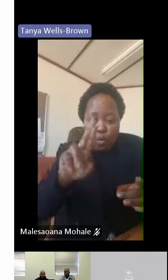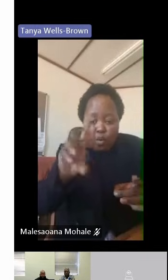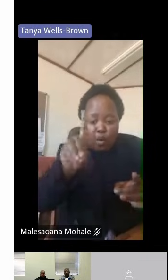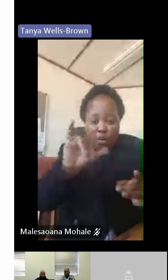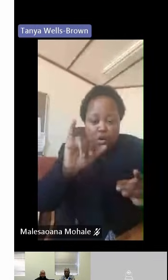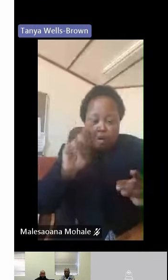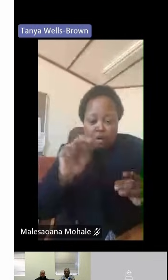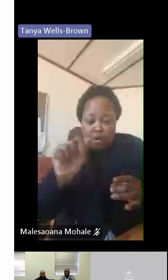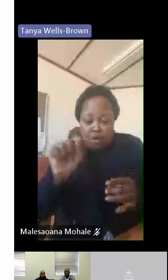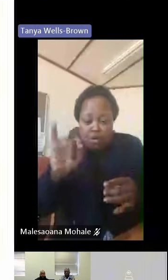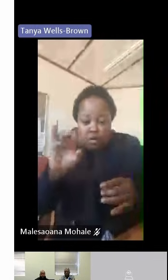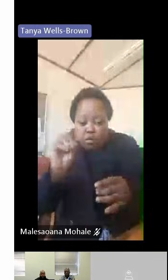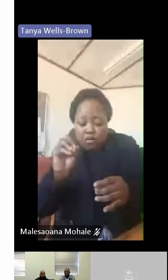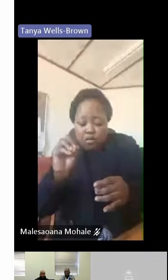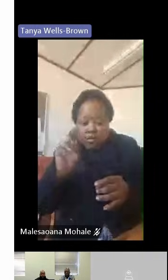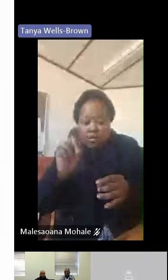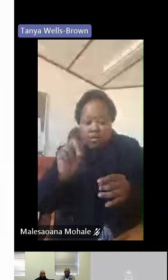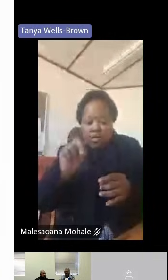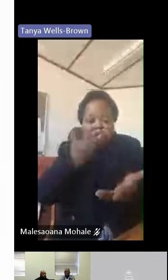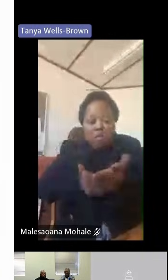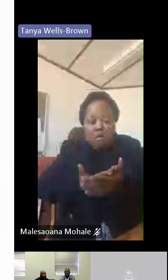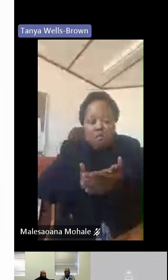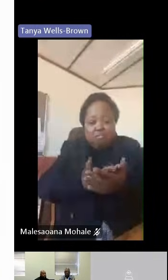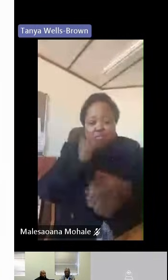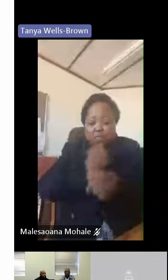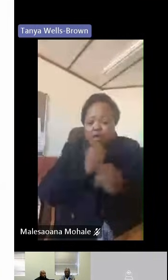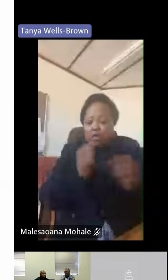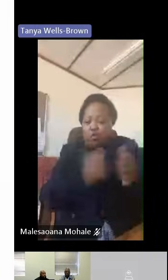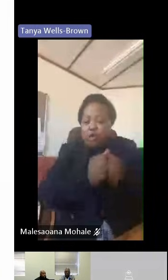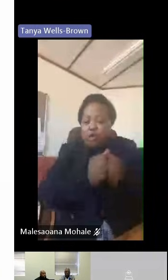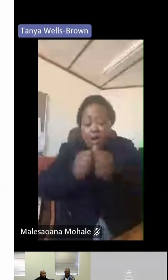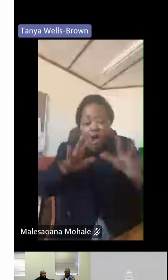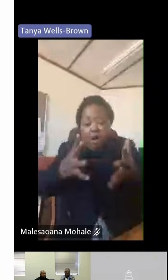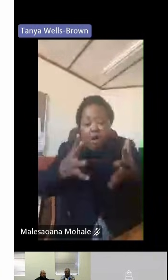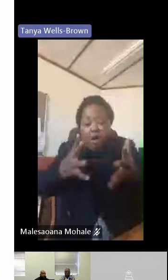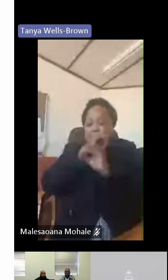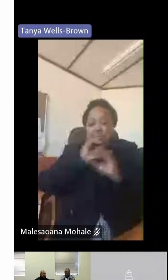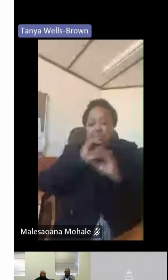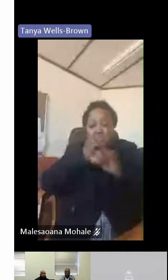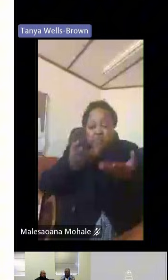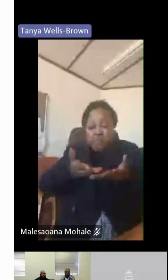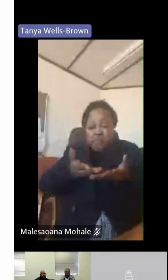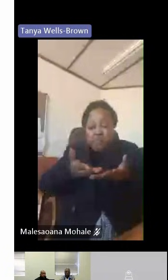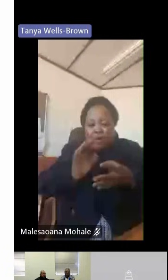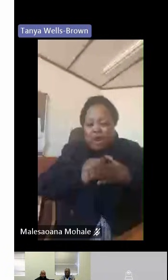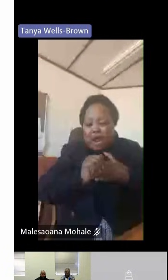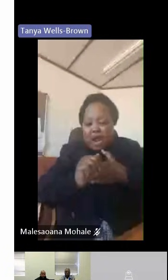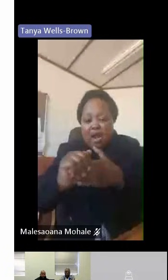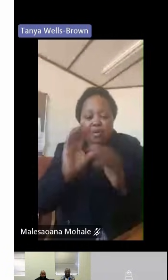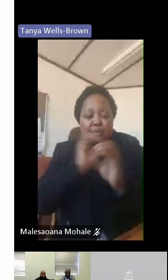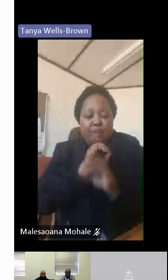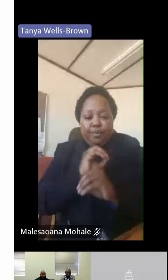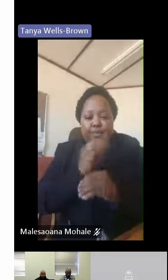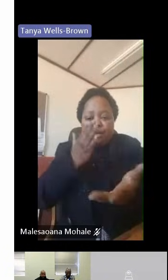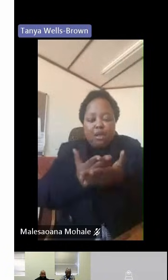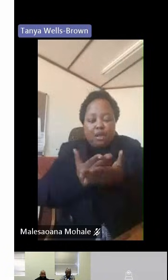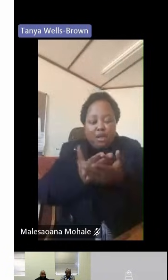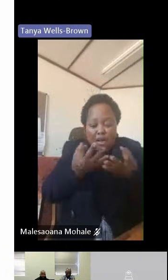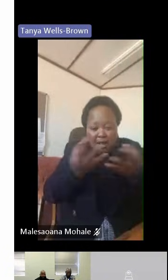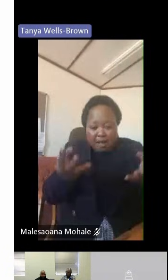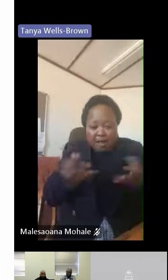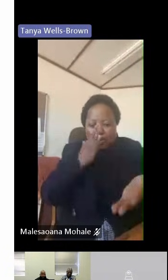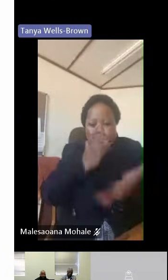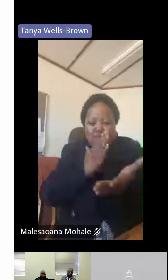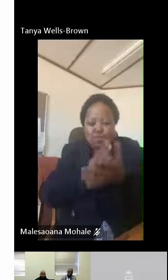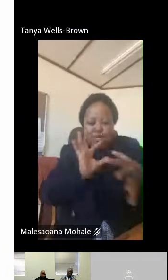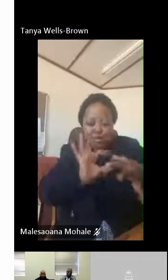work together. These mandates are siloed, and they don't specify how they connect to each other.